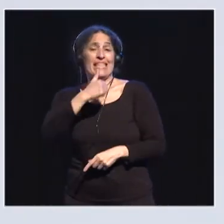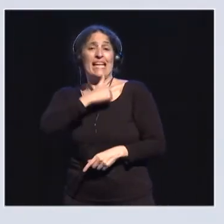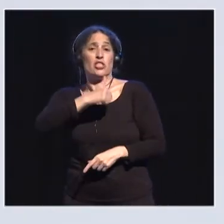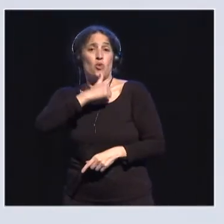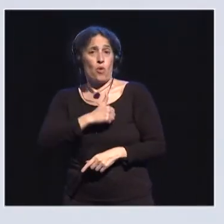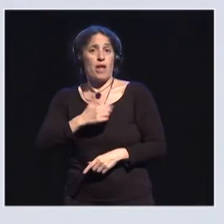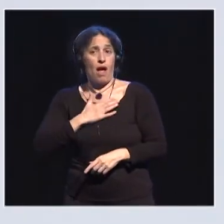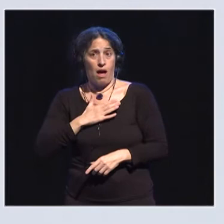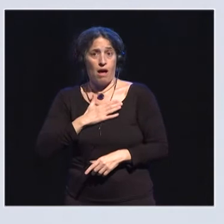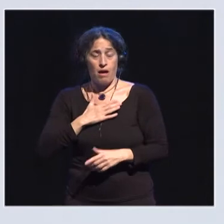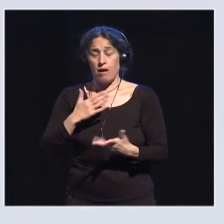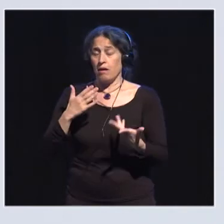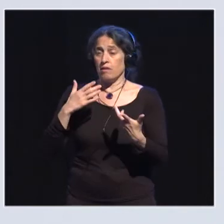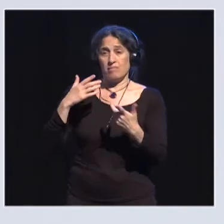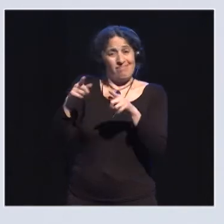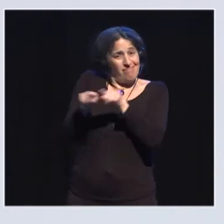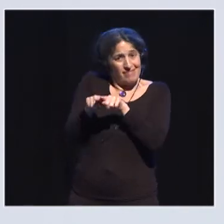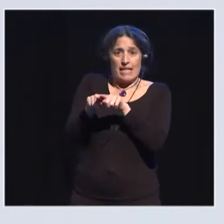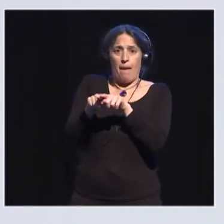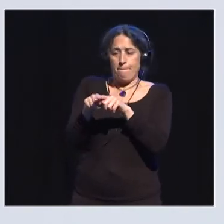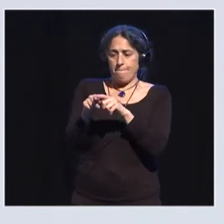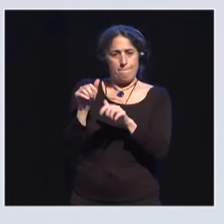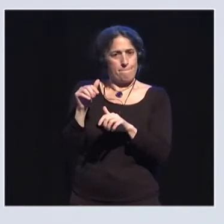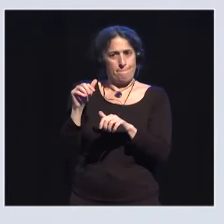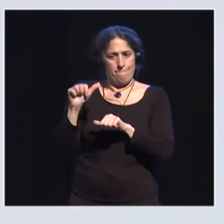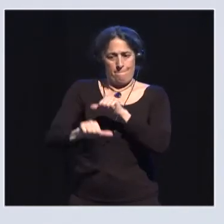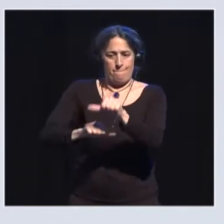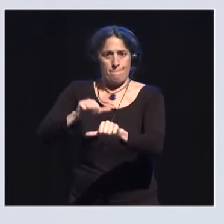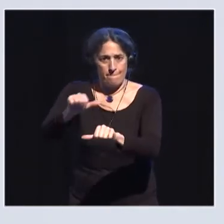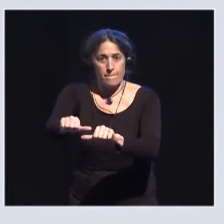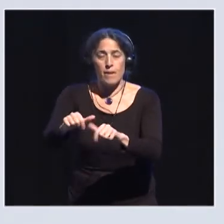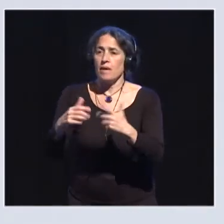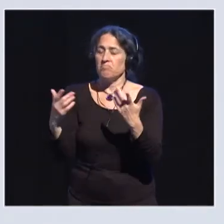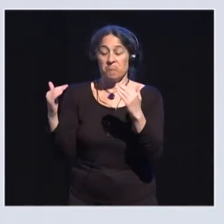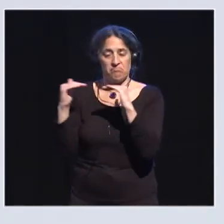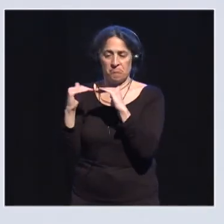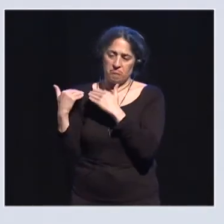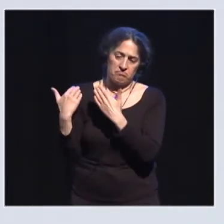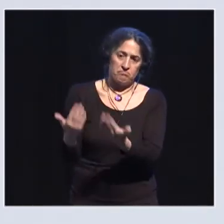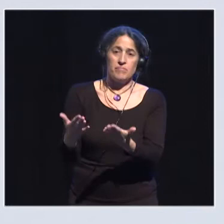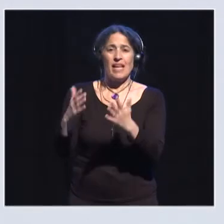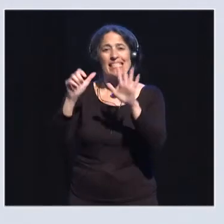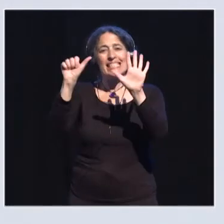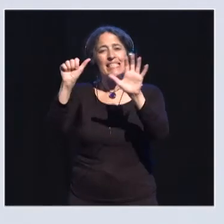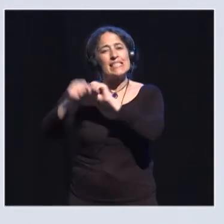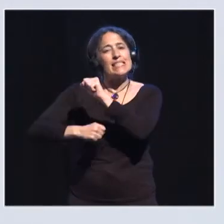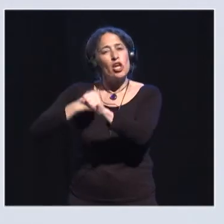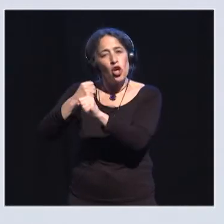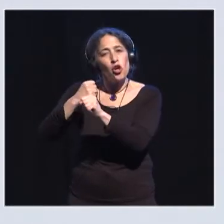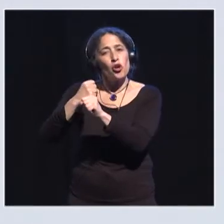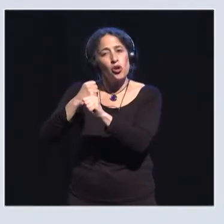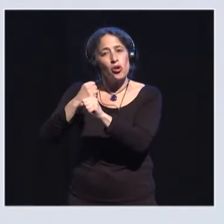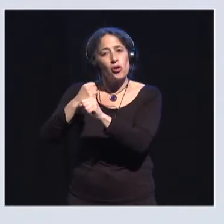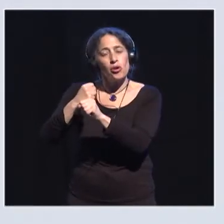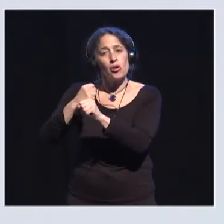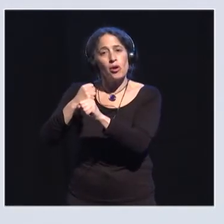used so in such a smart way during the first 6 years. It took 6 years for Estonians to give their